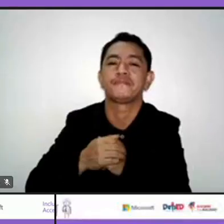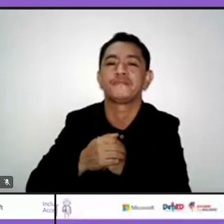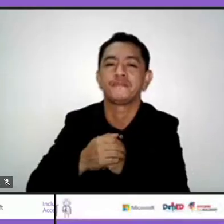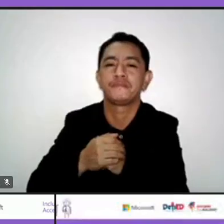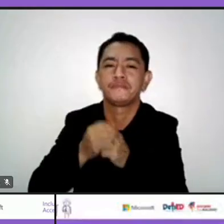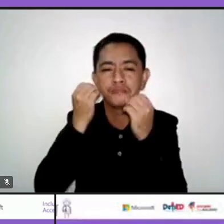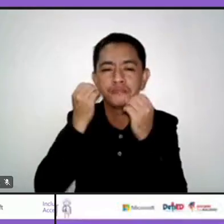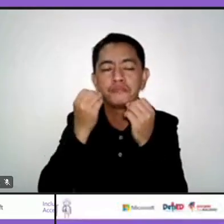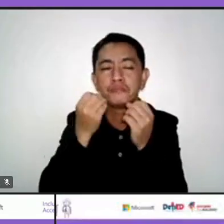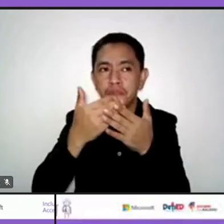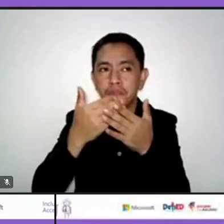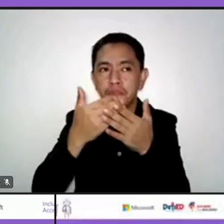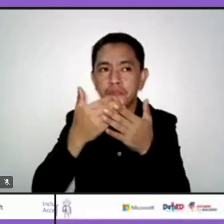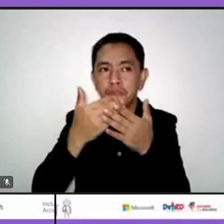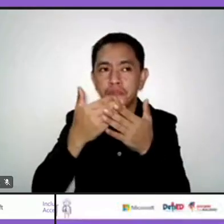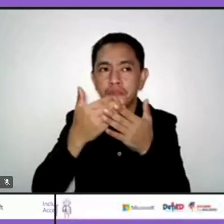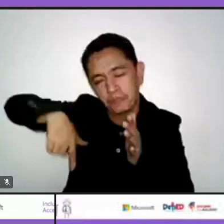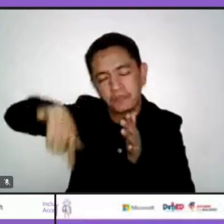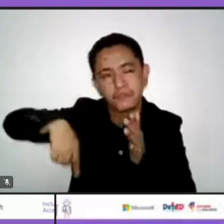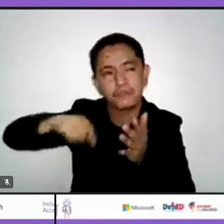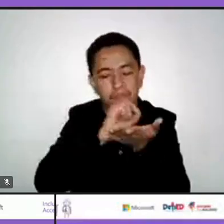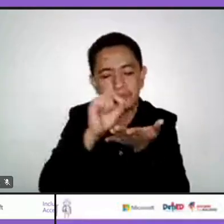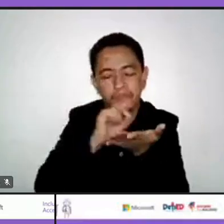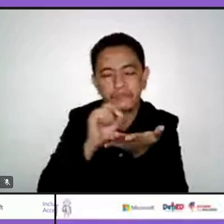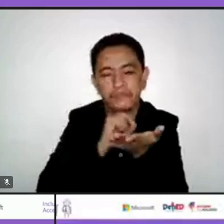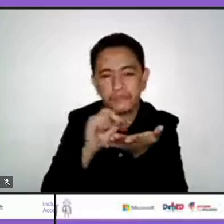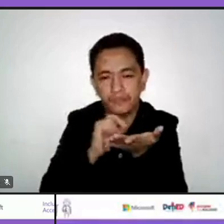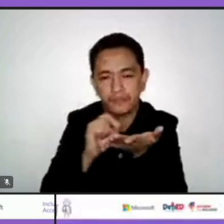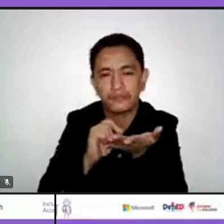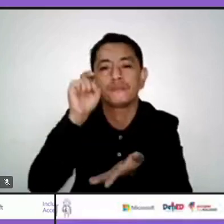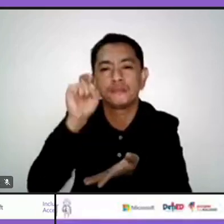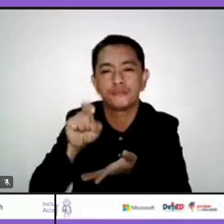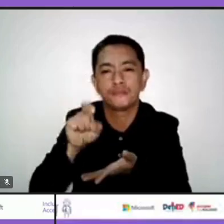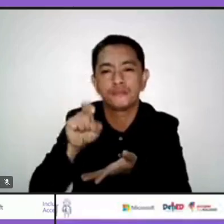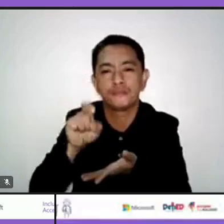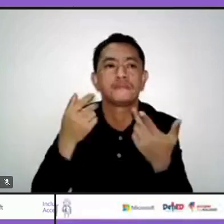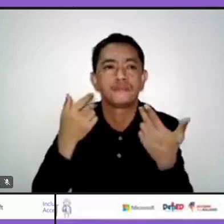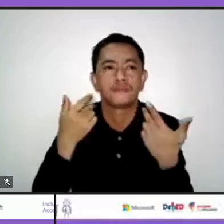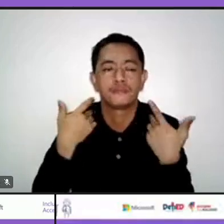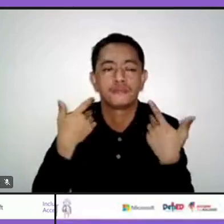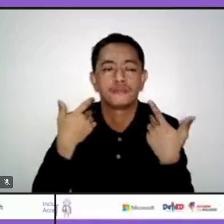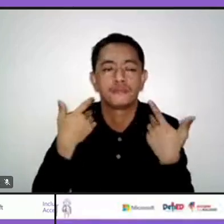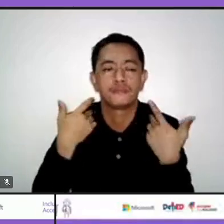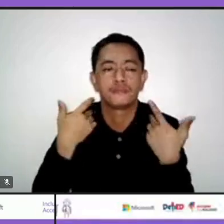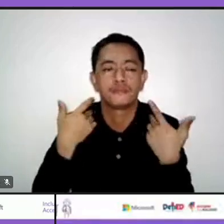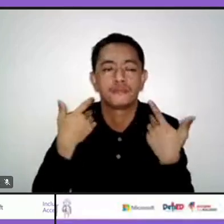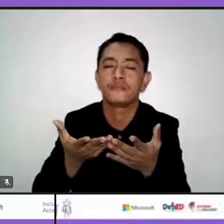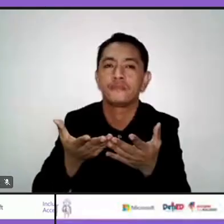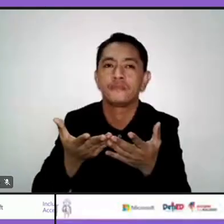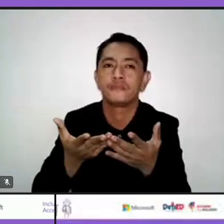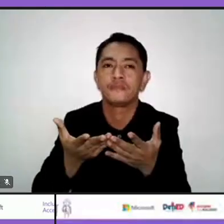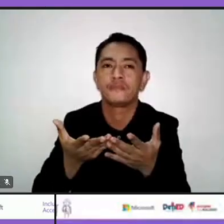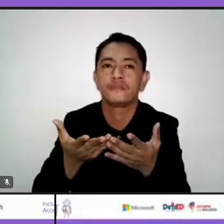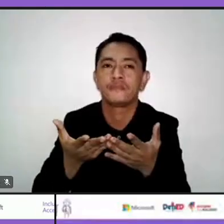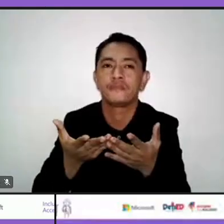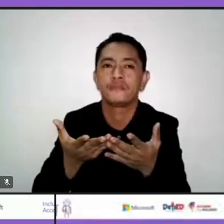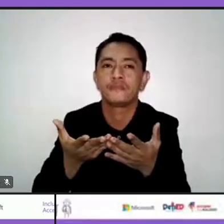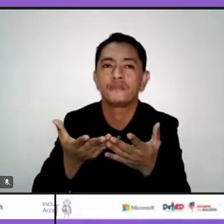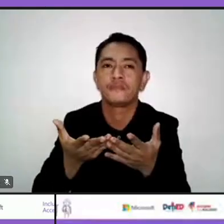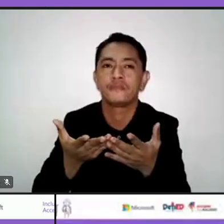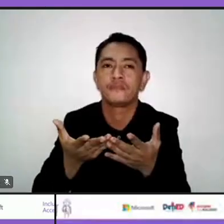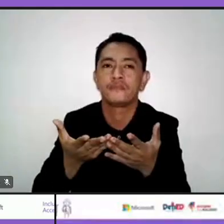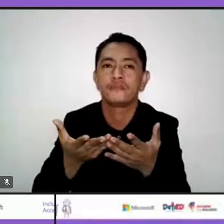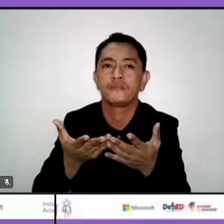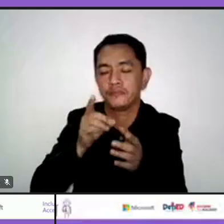through the decades. So I think that bago tayo mahuli ng sobra-sobra sa pagsulat, dapat meron